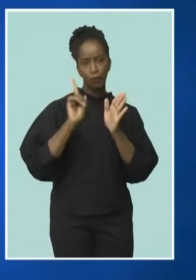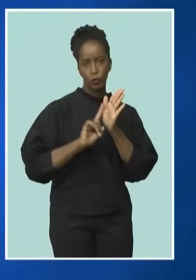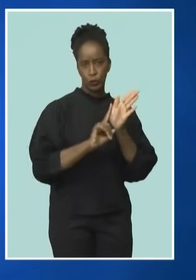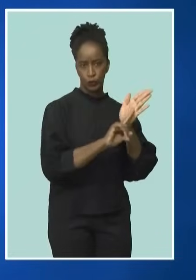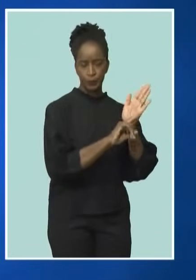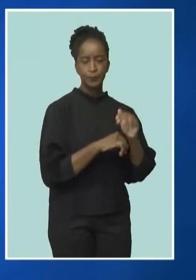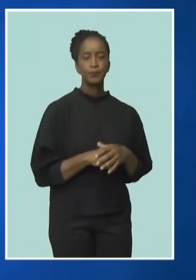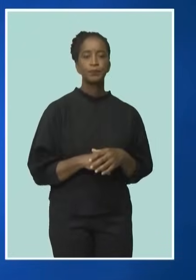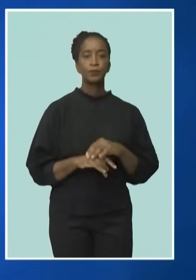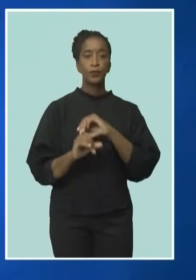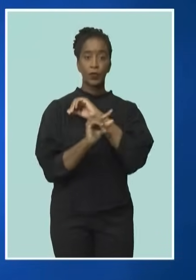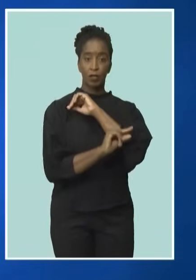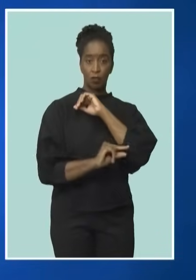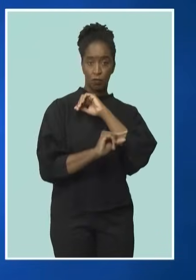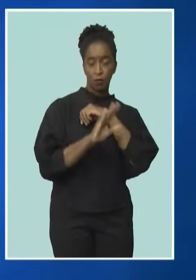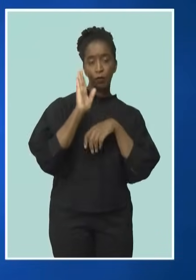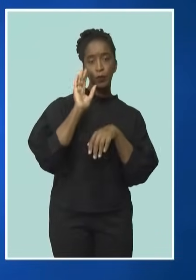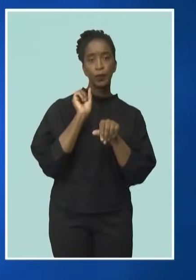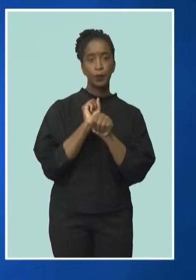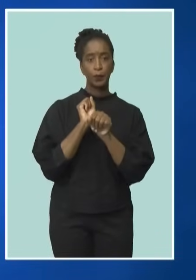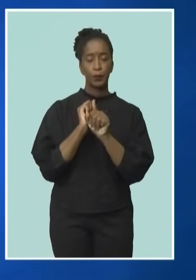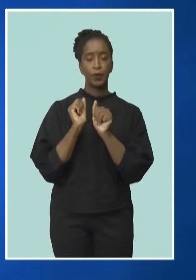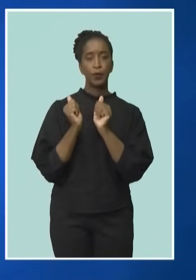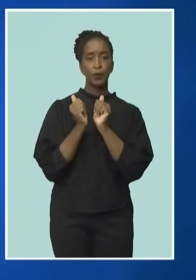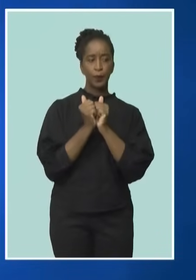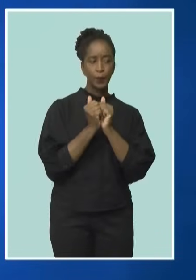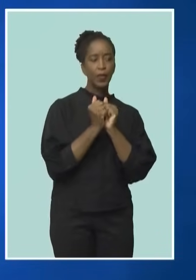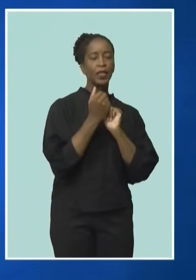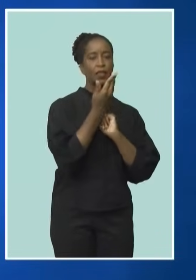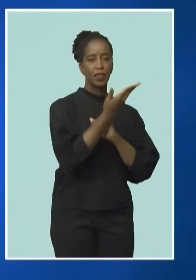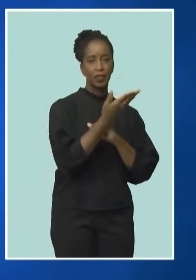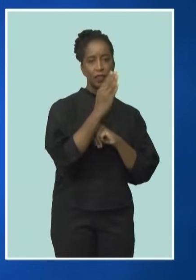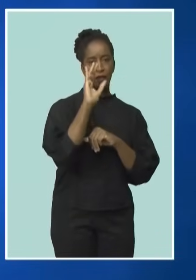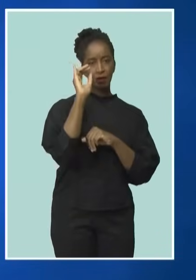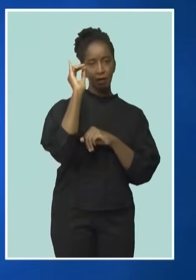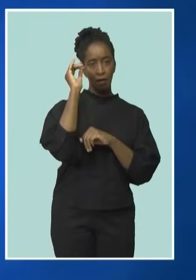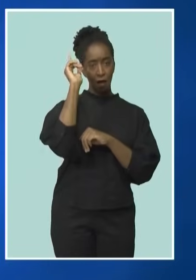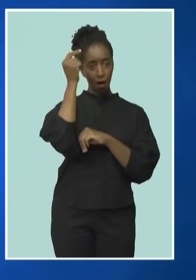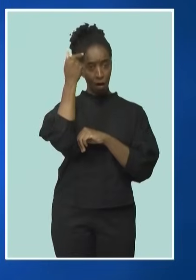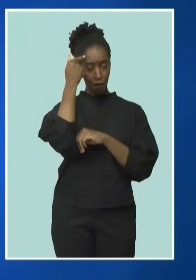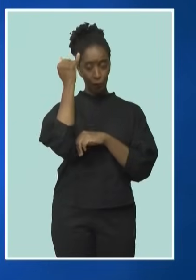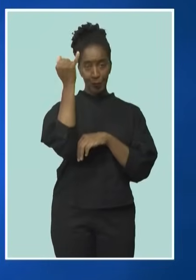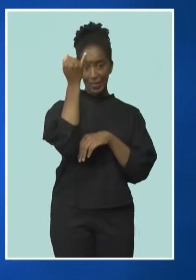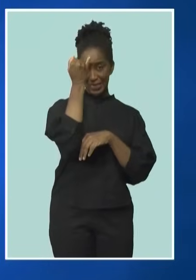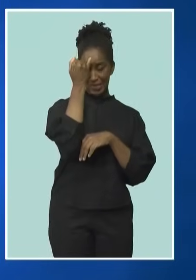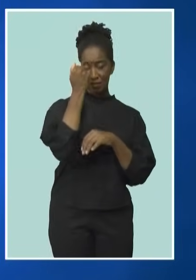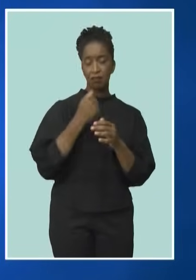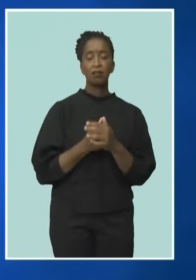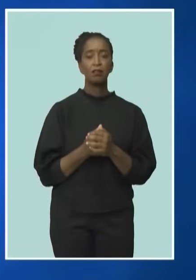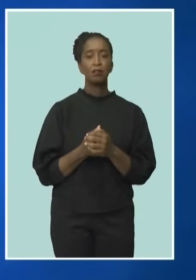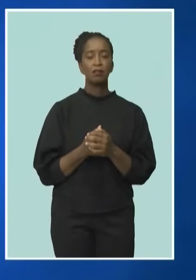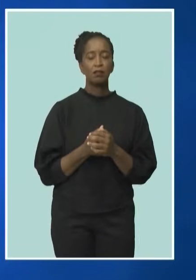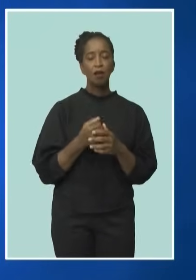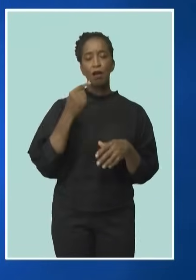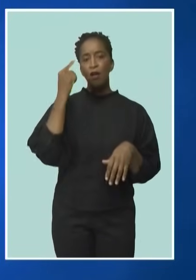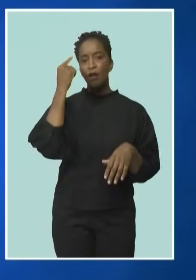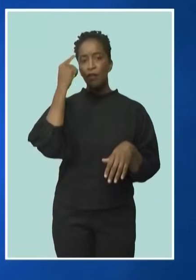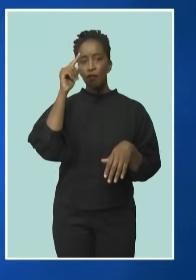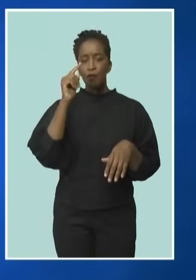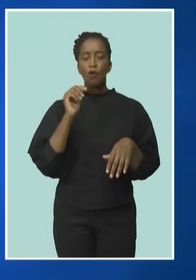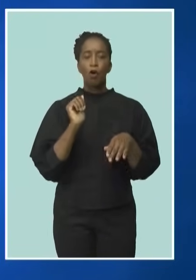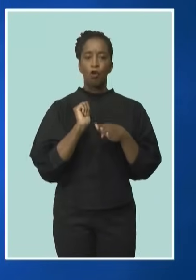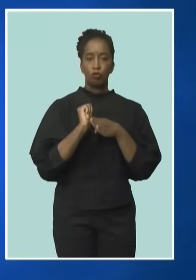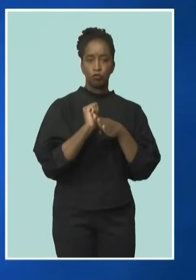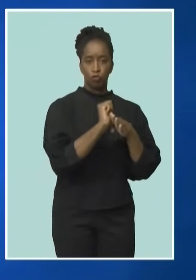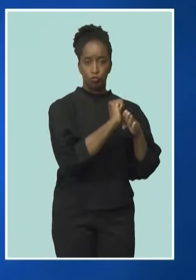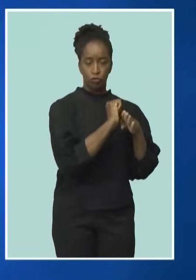entering into a partnership with the government of India to build, equip, and train